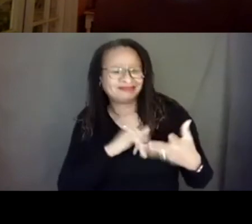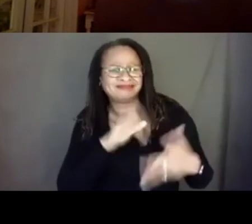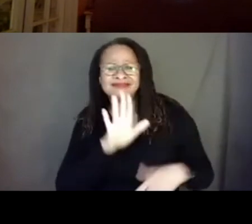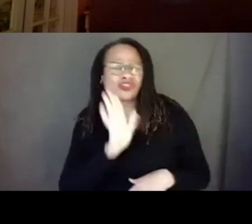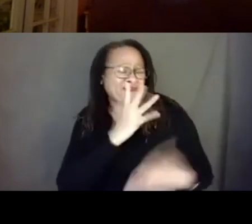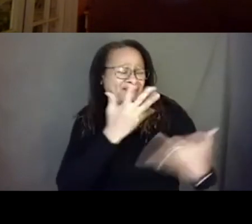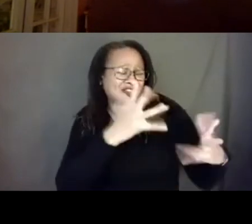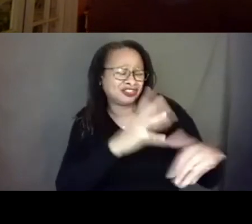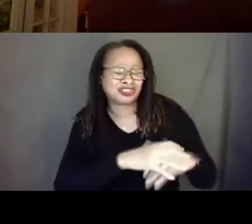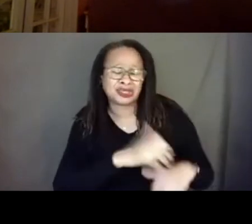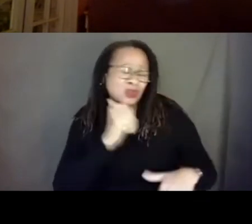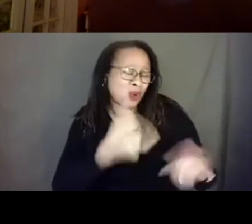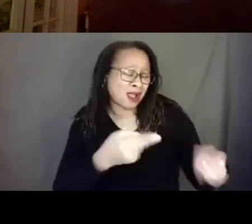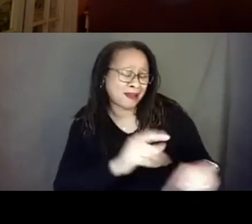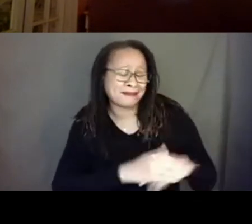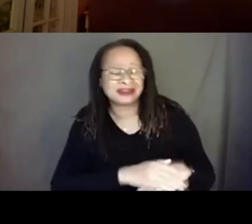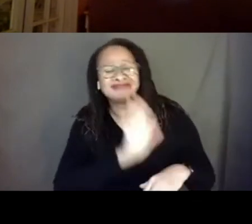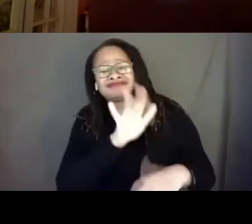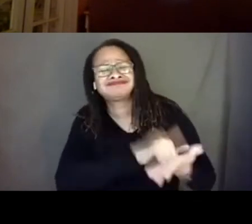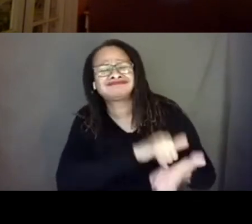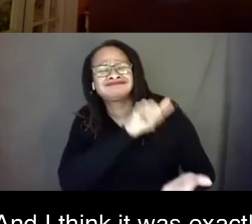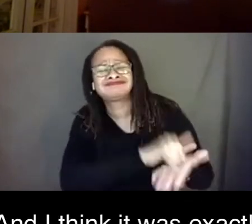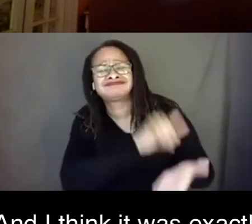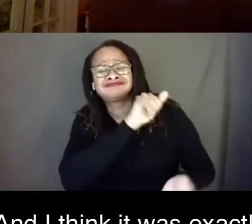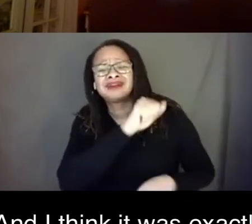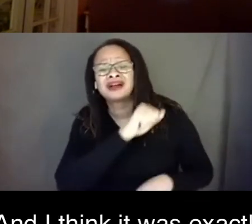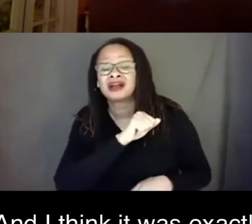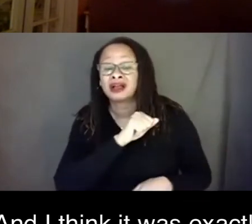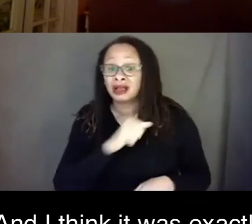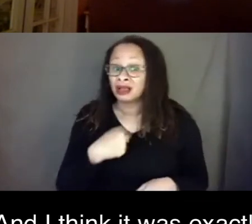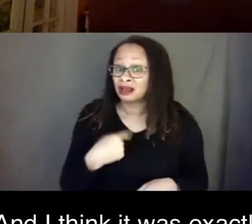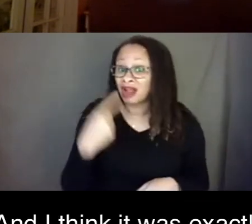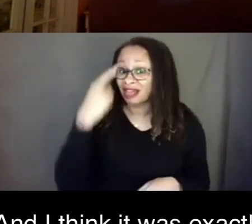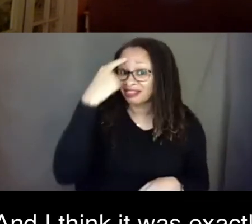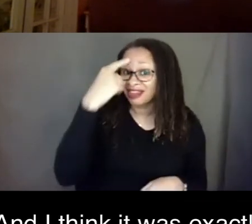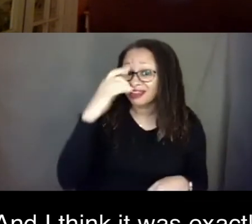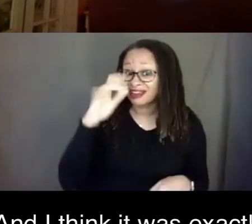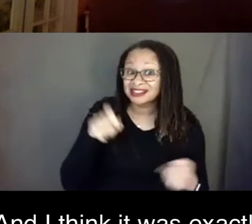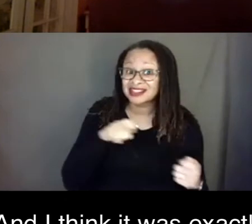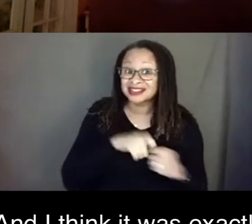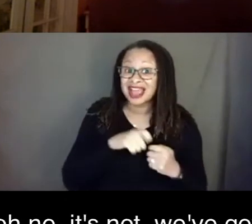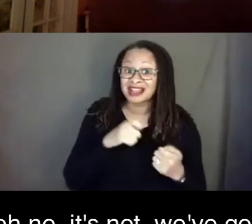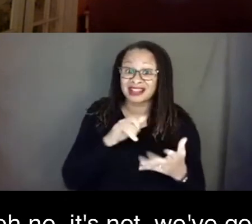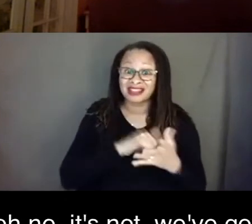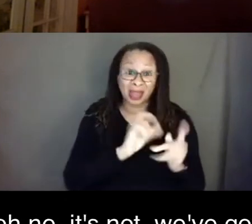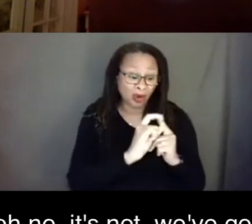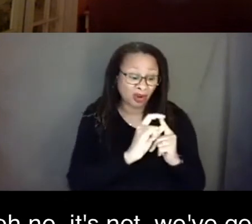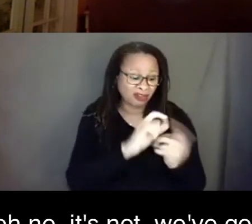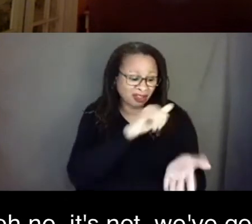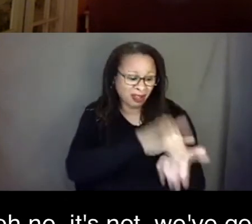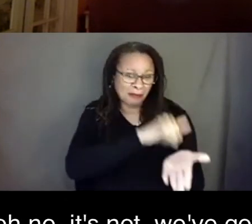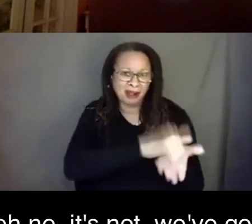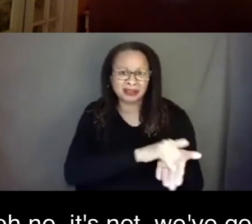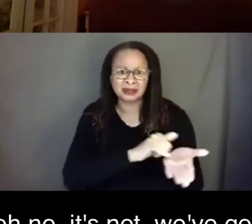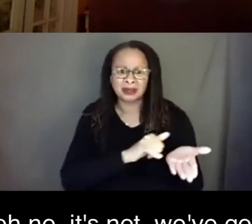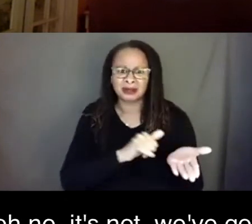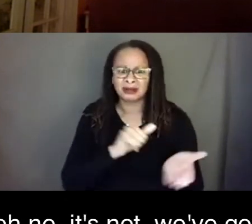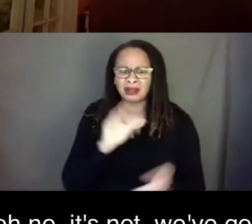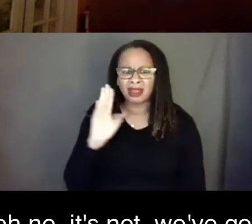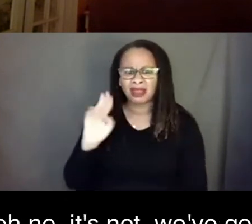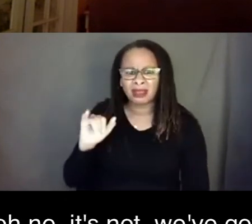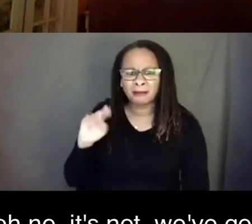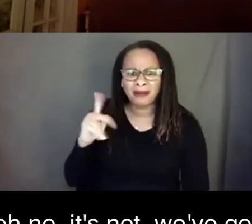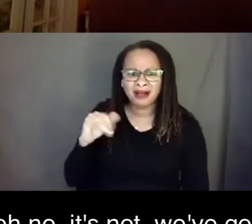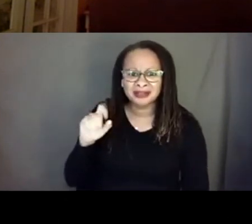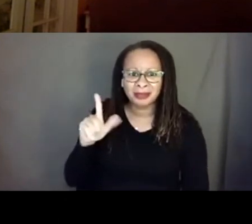not going to happen. It's impossible." And I think it was exactly that word that made me think, oh no, it's not. We've got, so it's just